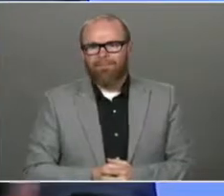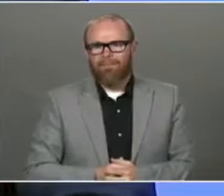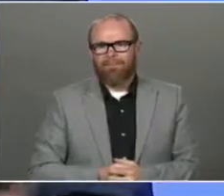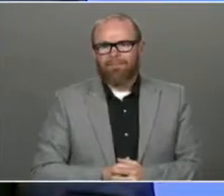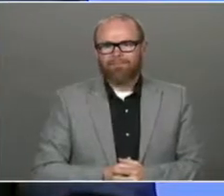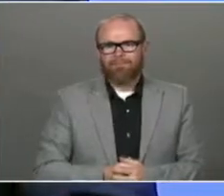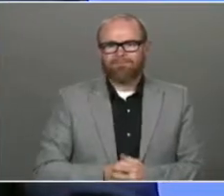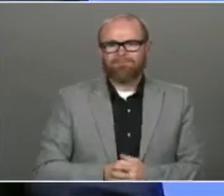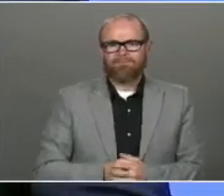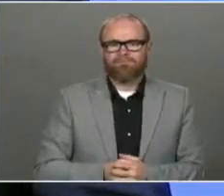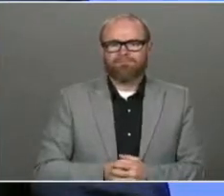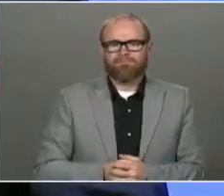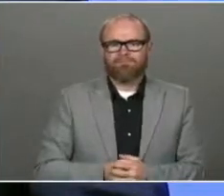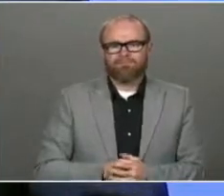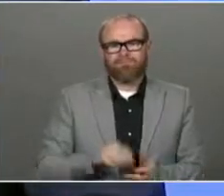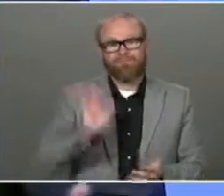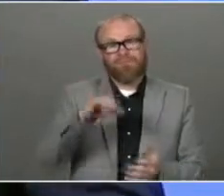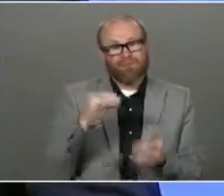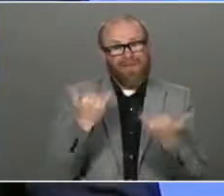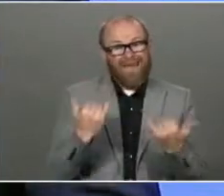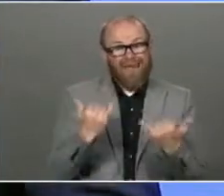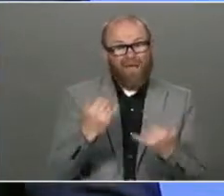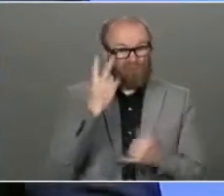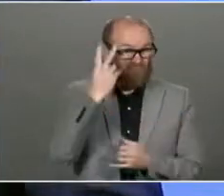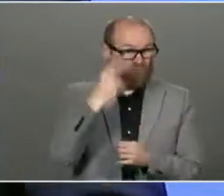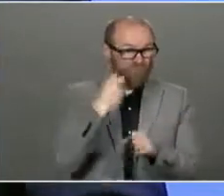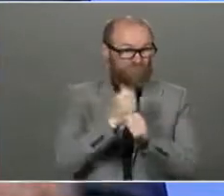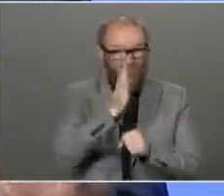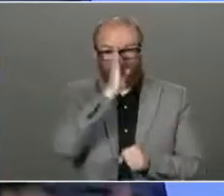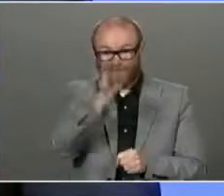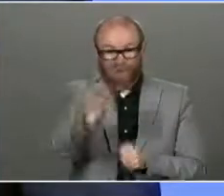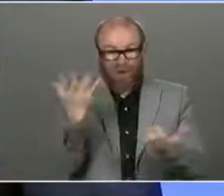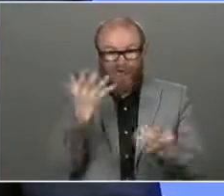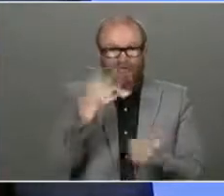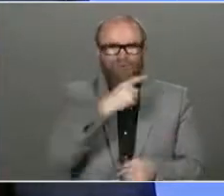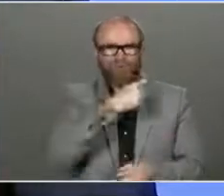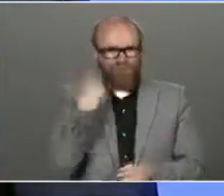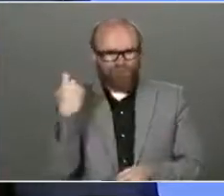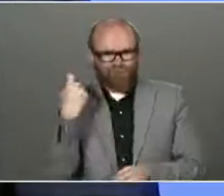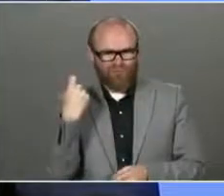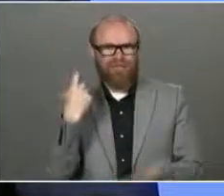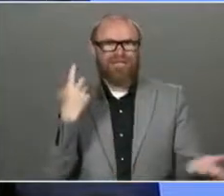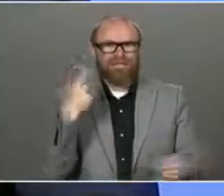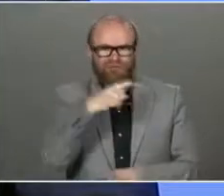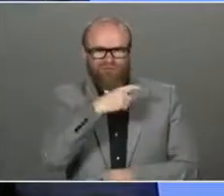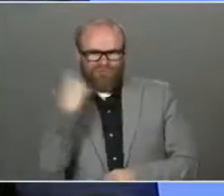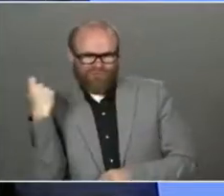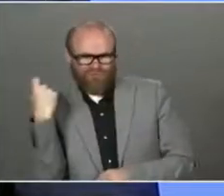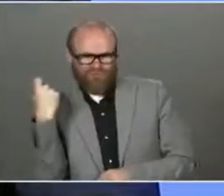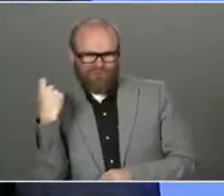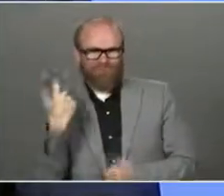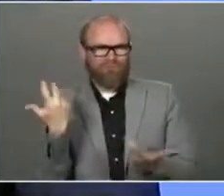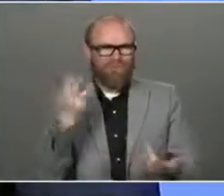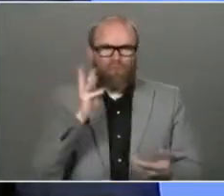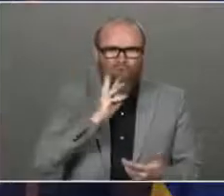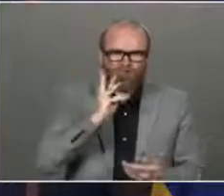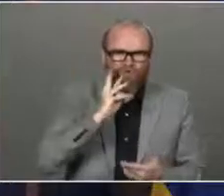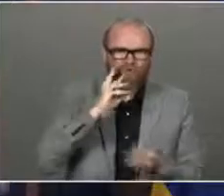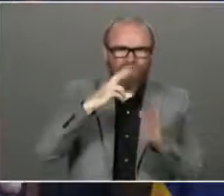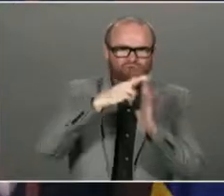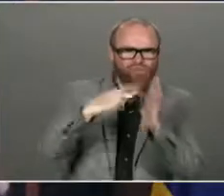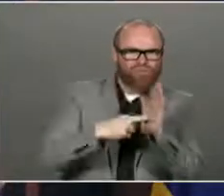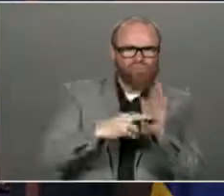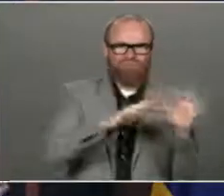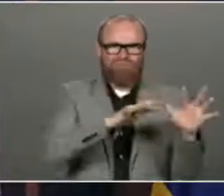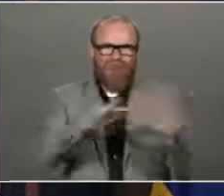in place so we're not having this conversation a year from now? Because that very well could happen with the extreme weather we've been experiencing. Well, look, the